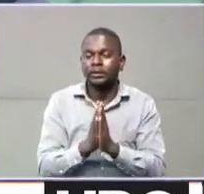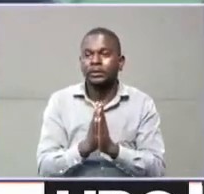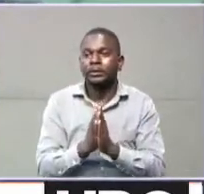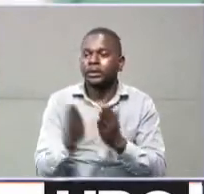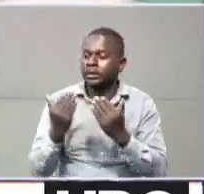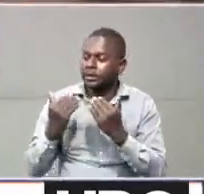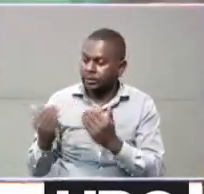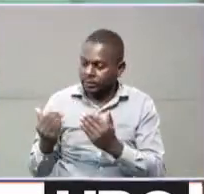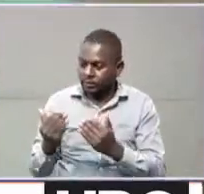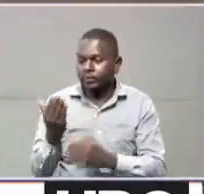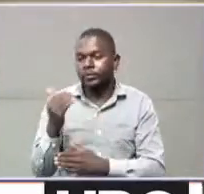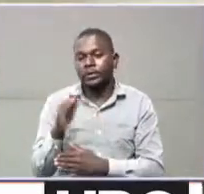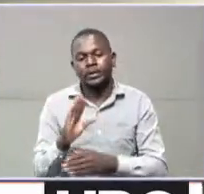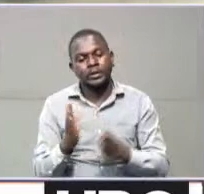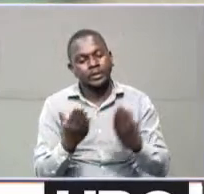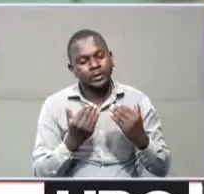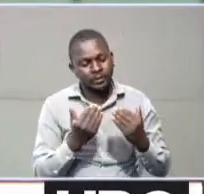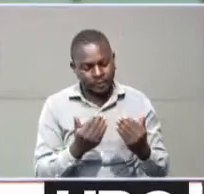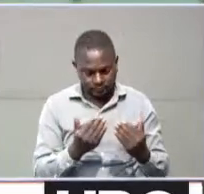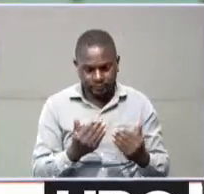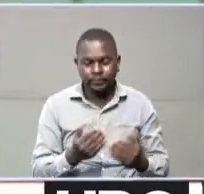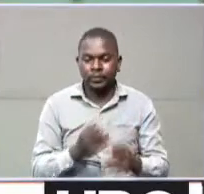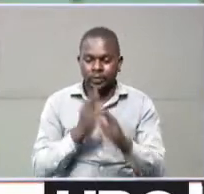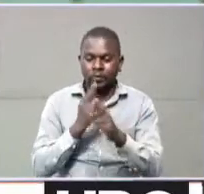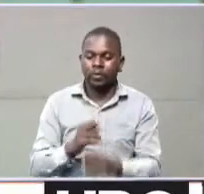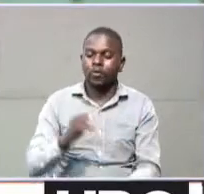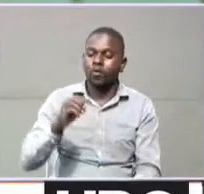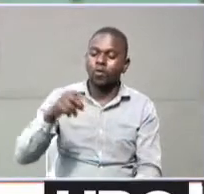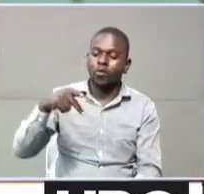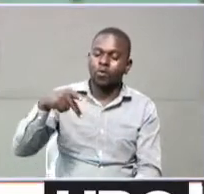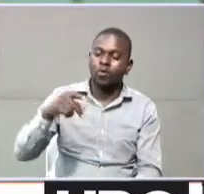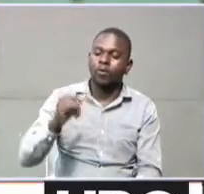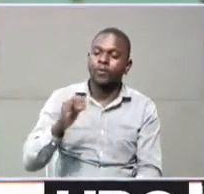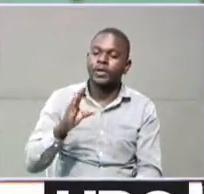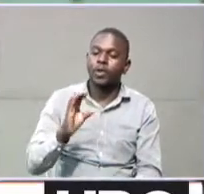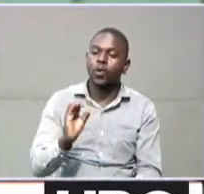much thank you honorable people